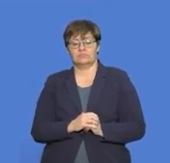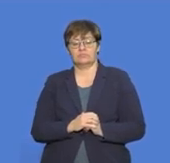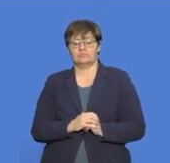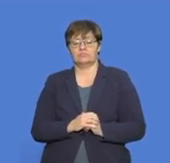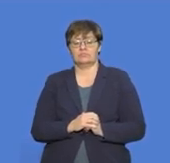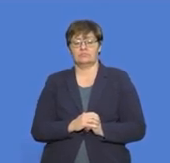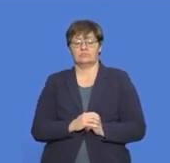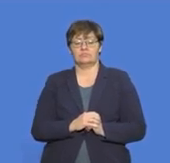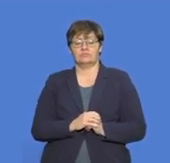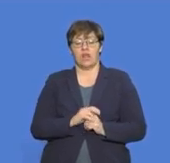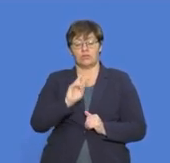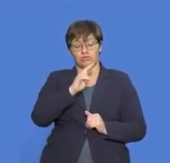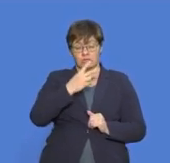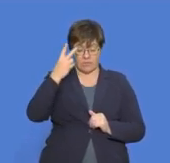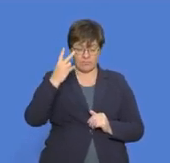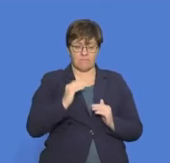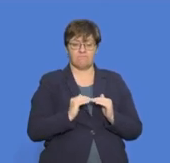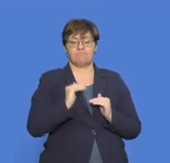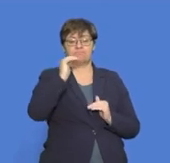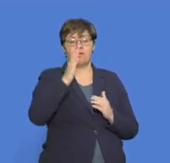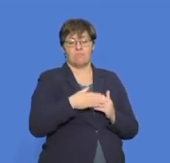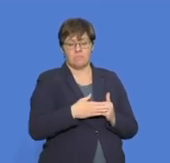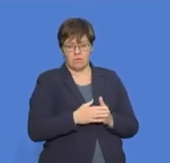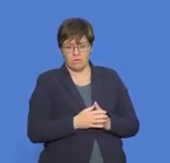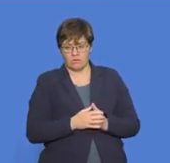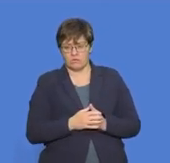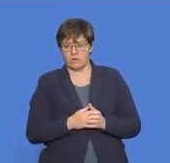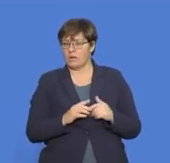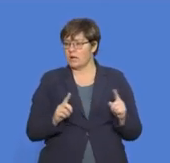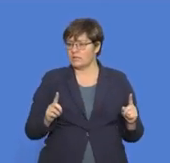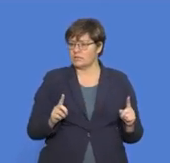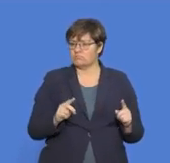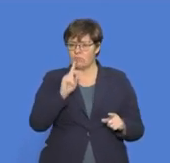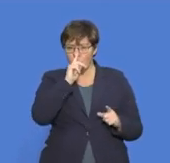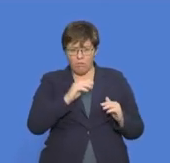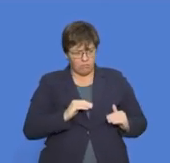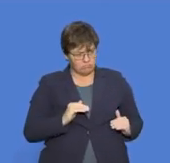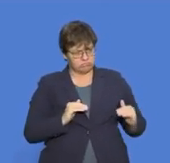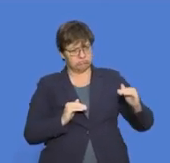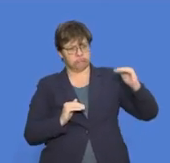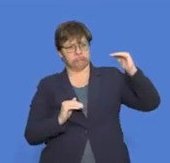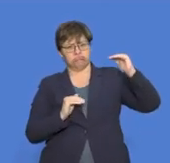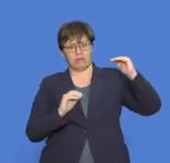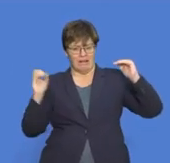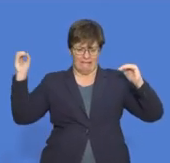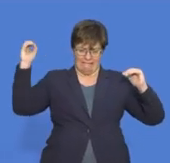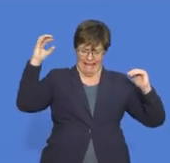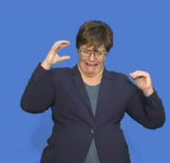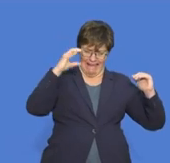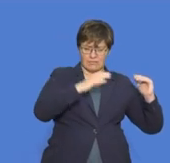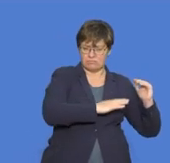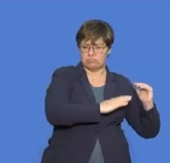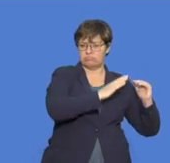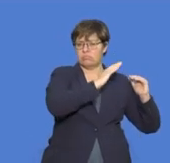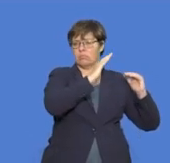increase of transpiration occurs drastically. Oh dear, but then look what happens here. It